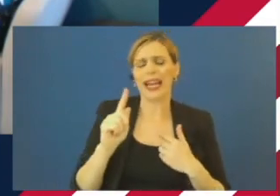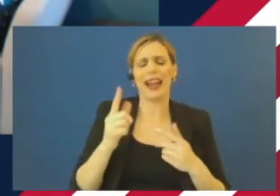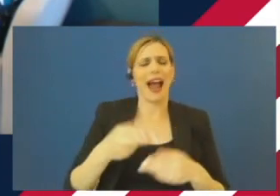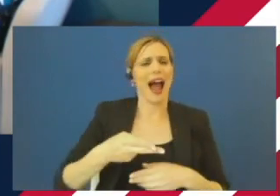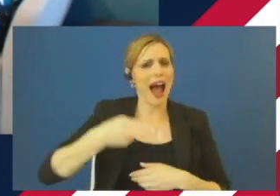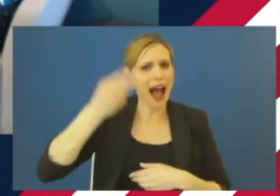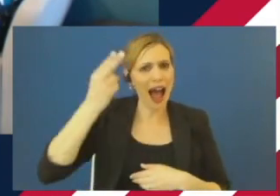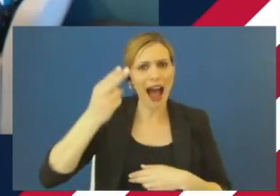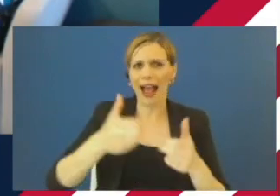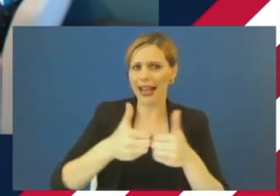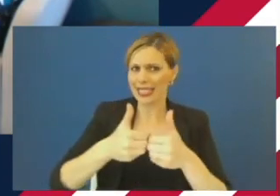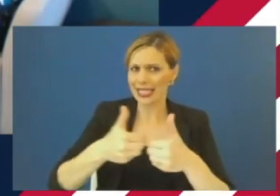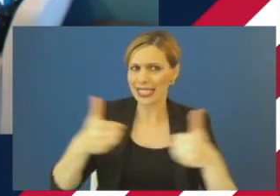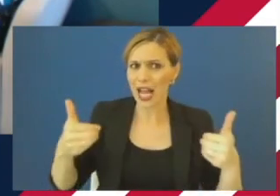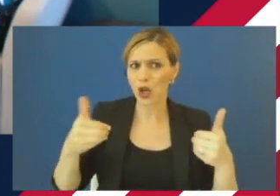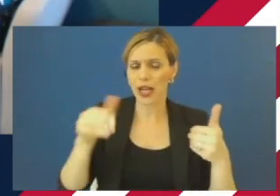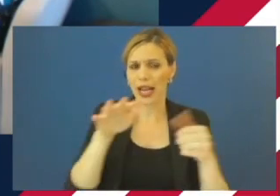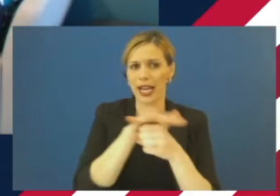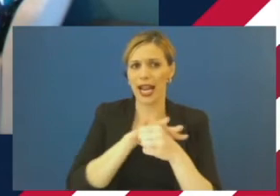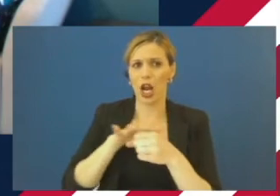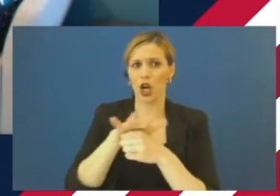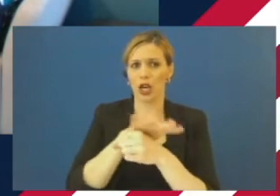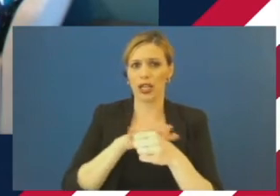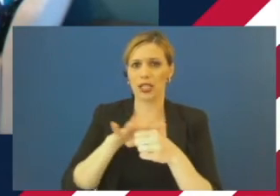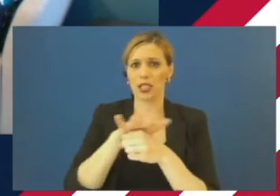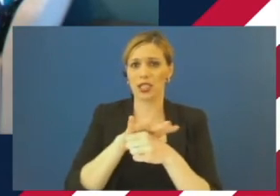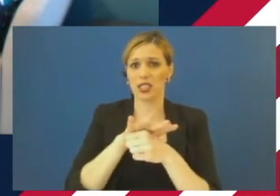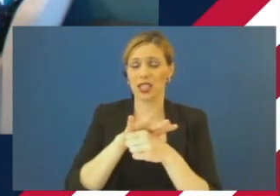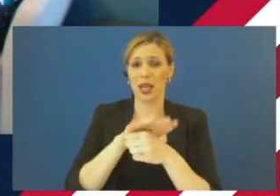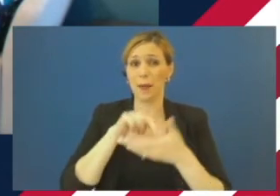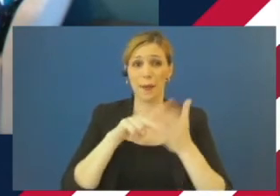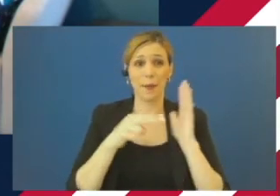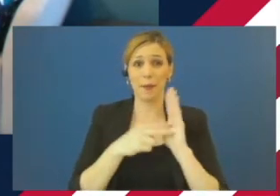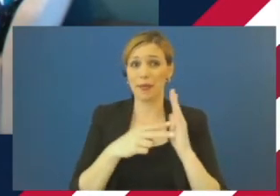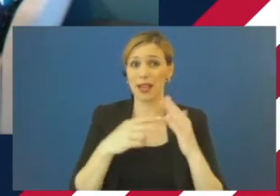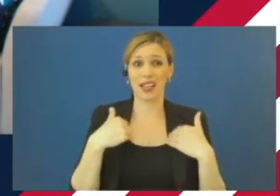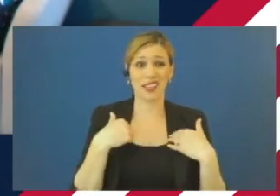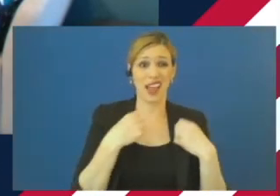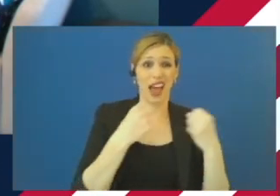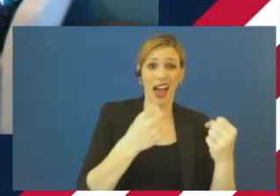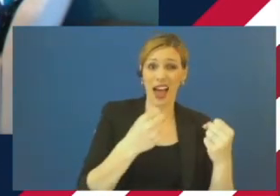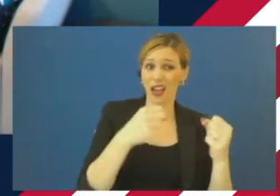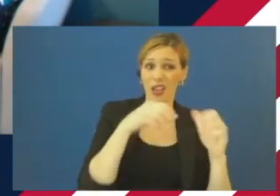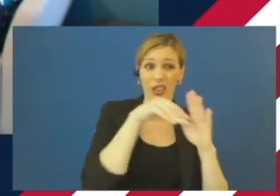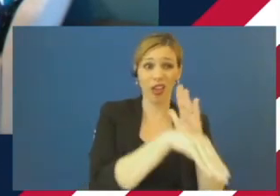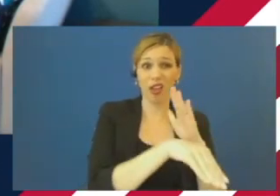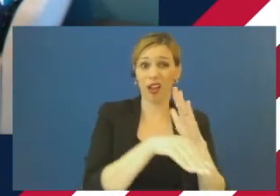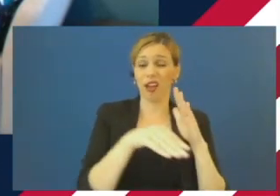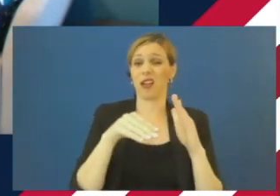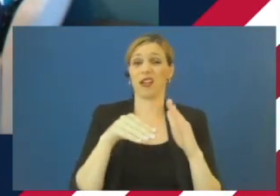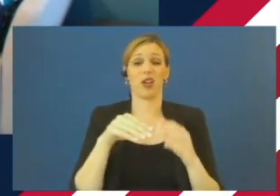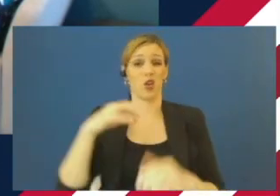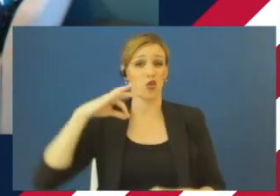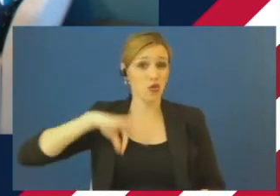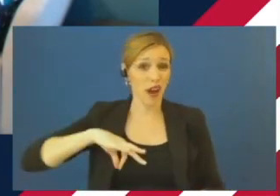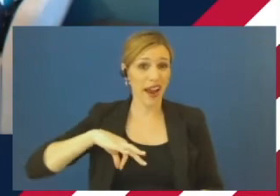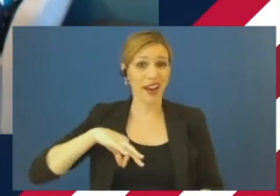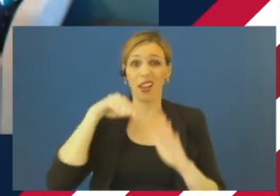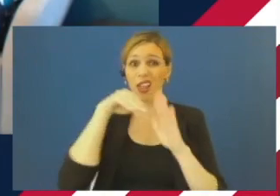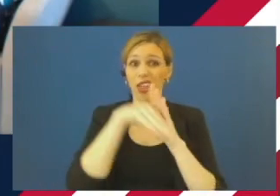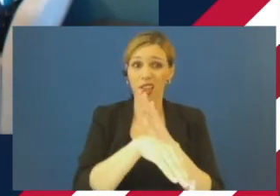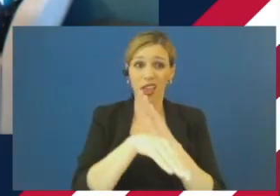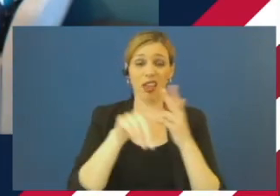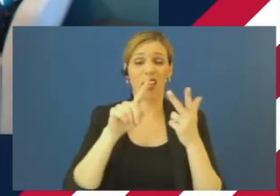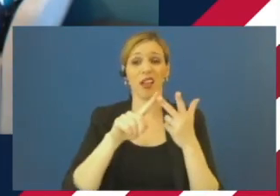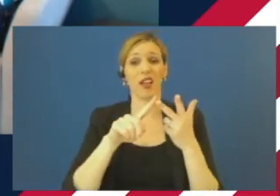that are health deserts, food deserts, credit deserts, transportation deserts,